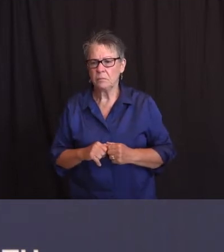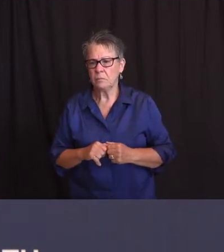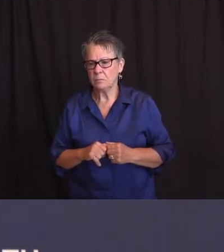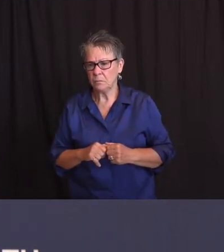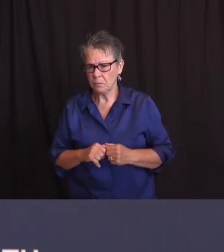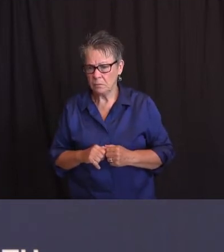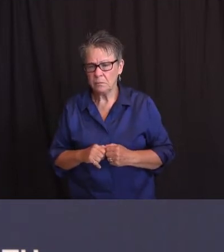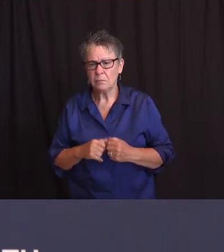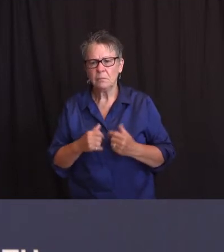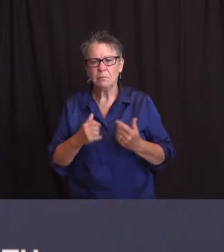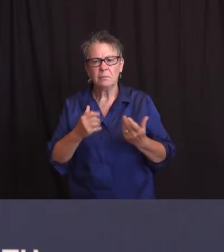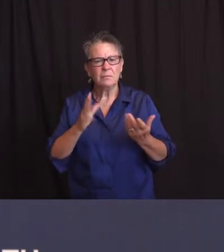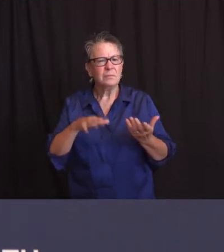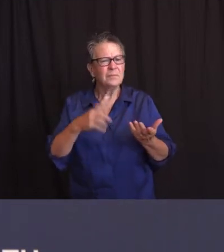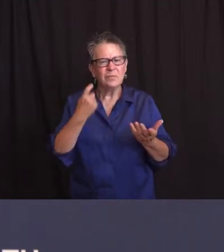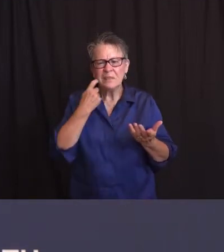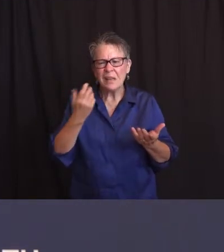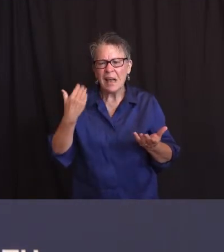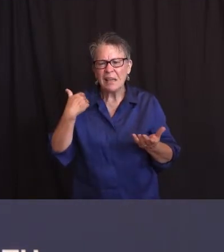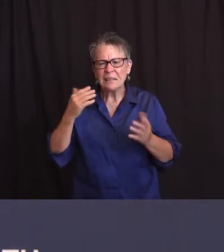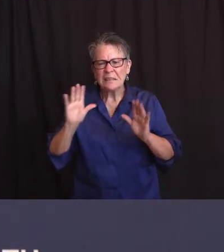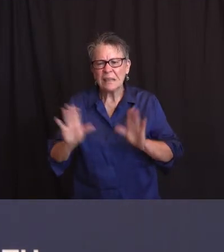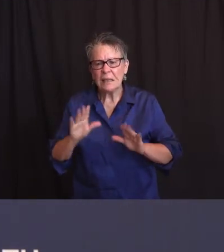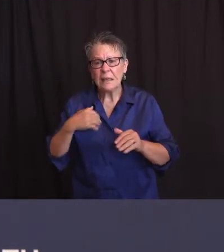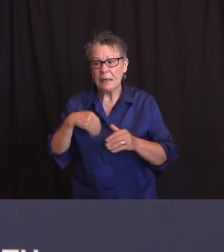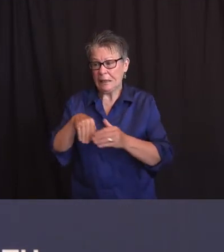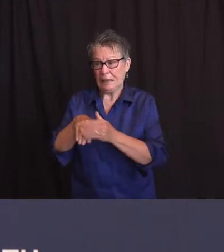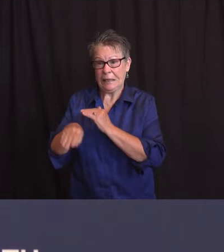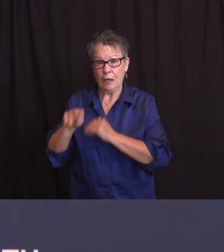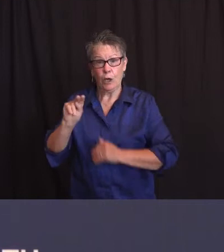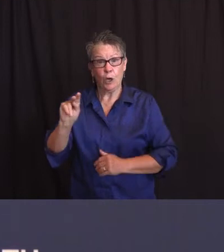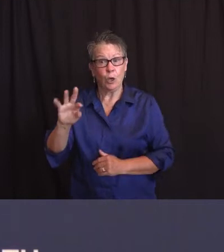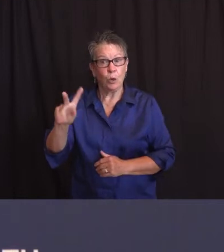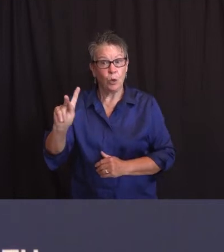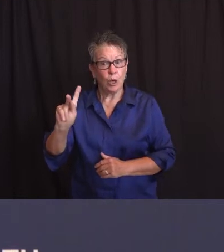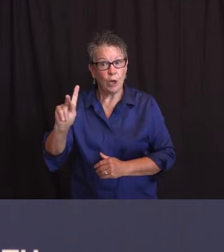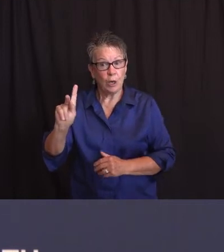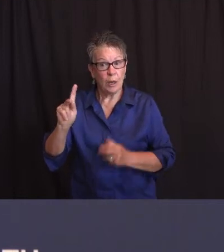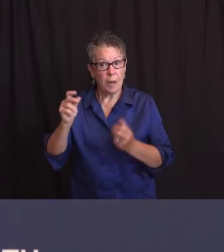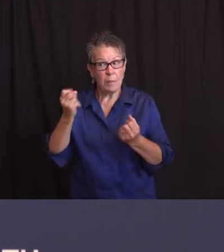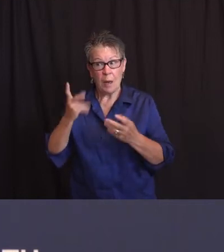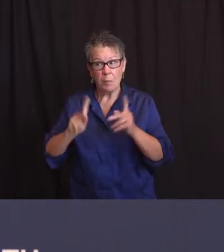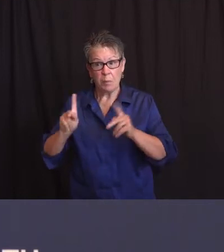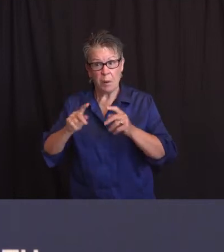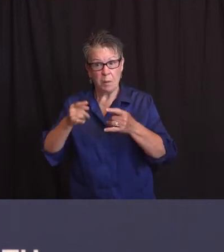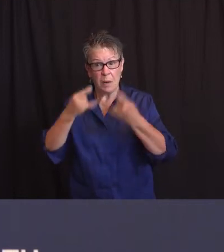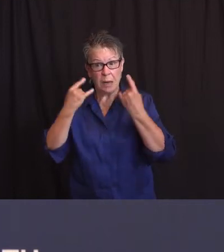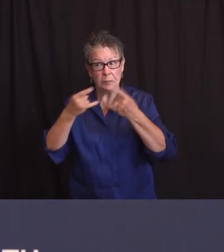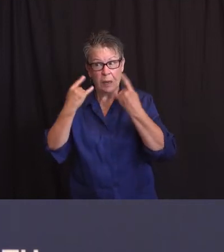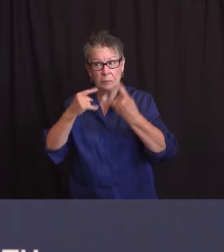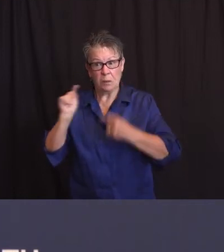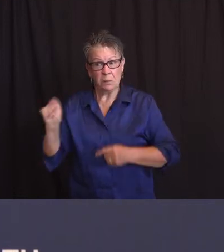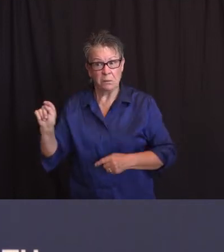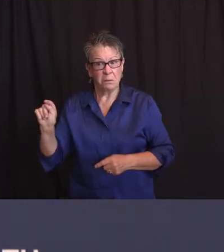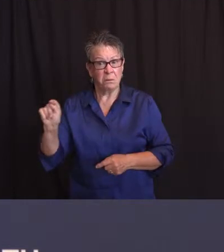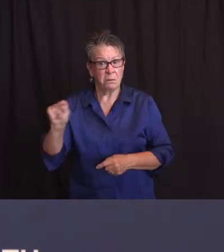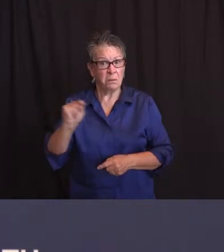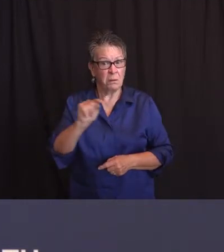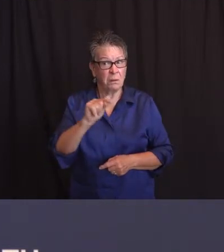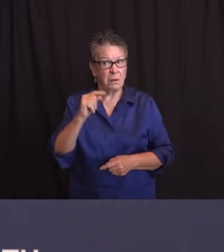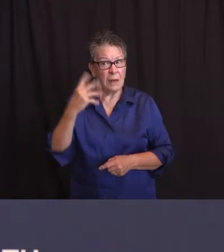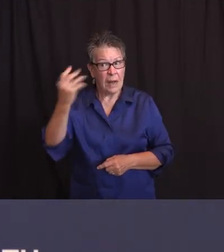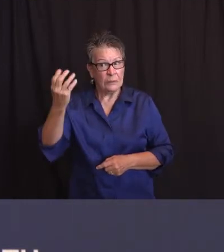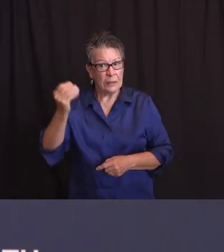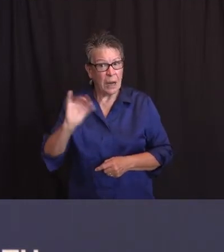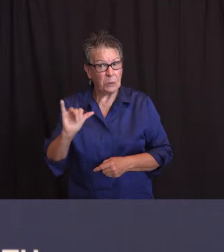the amount of mask wearing, voluntary mask wearing, including folks who were outside. Let me ask you one on testing. Good